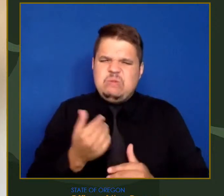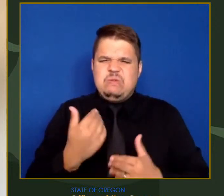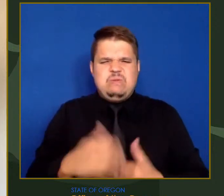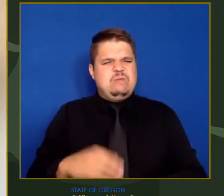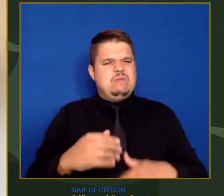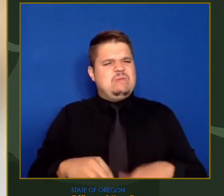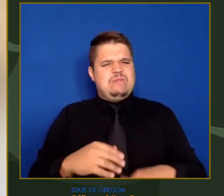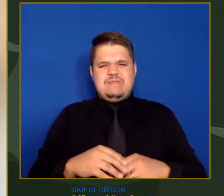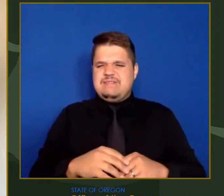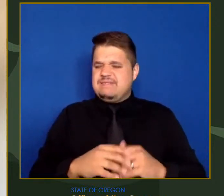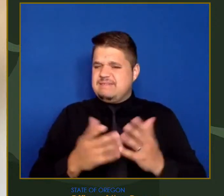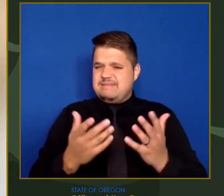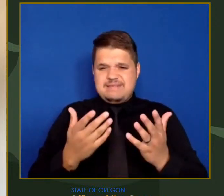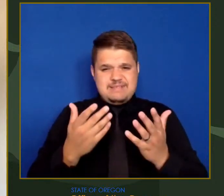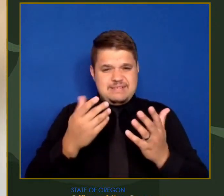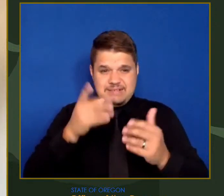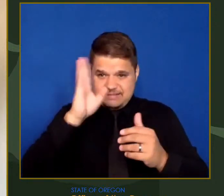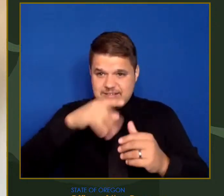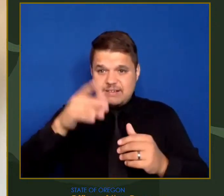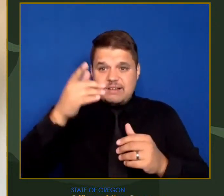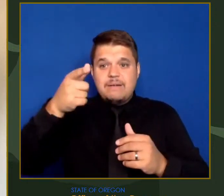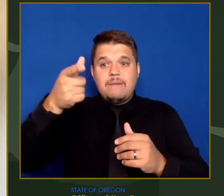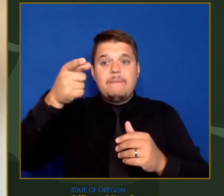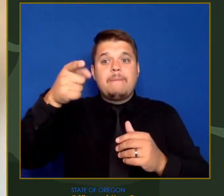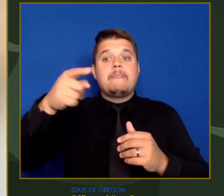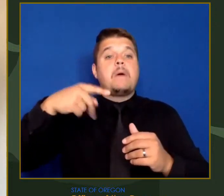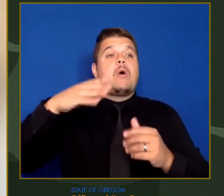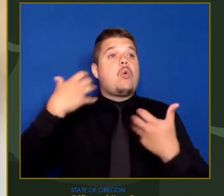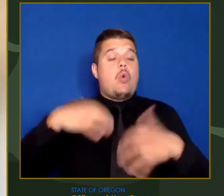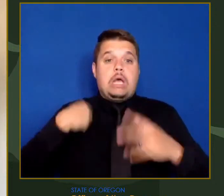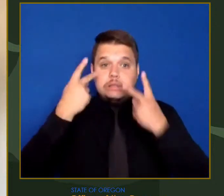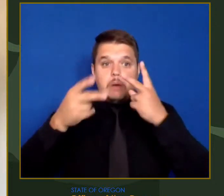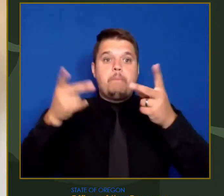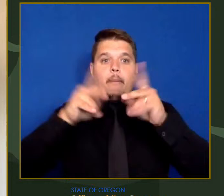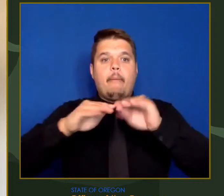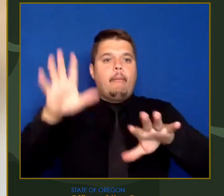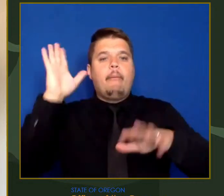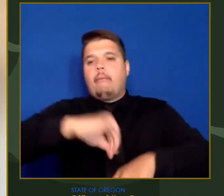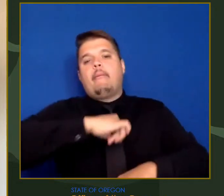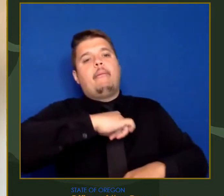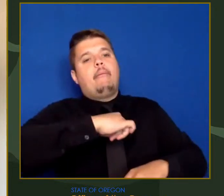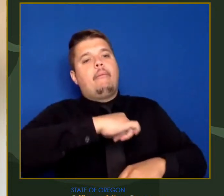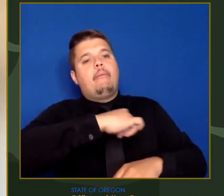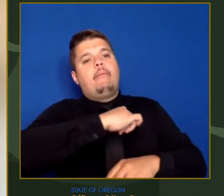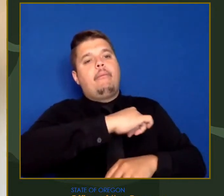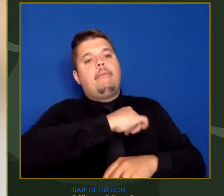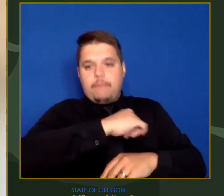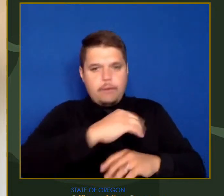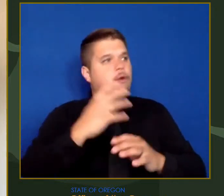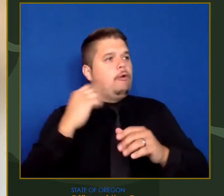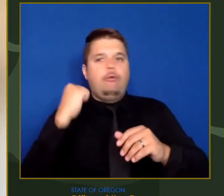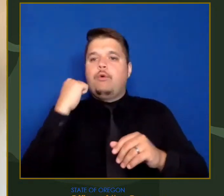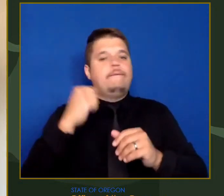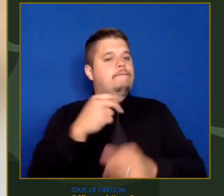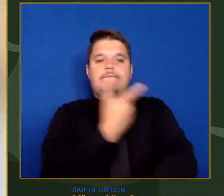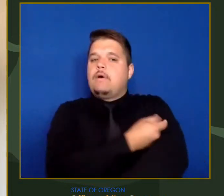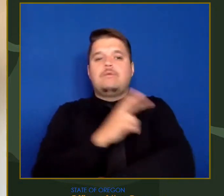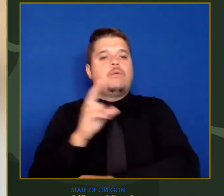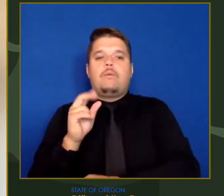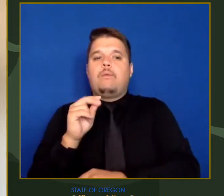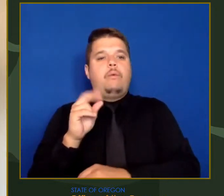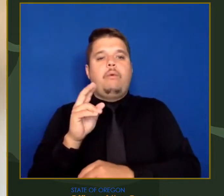almost everyone, that we don't need to keep seeing this happen over and over again in our hospitals and ICUs. So that is really the message I